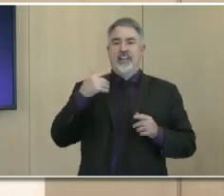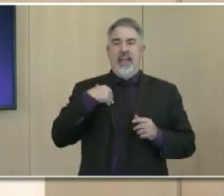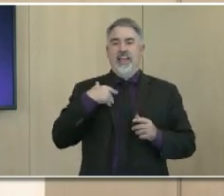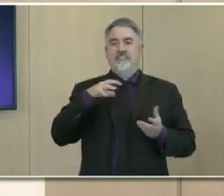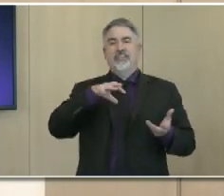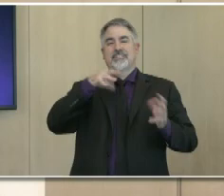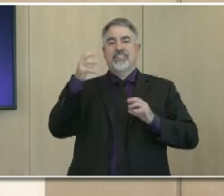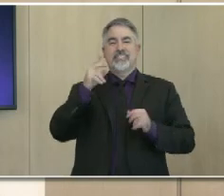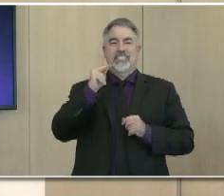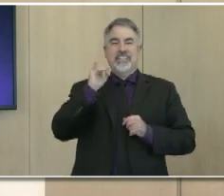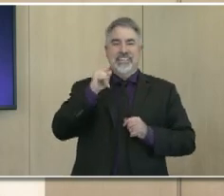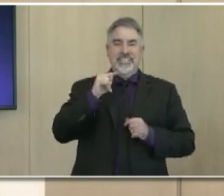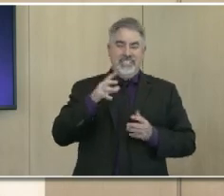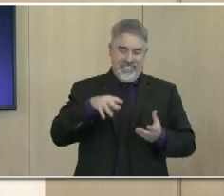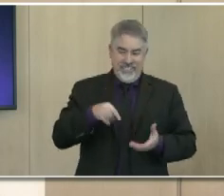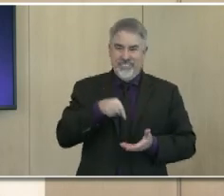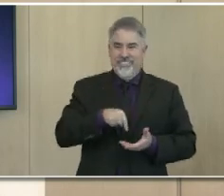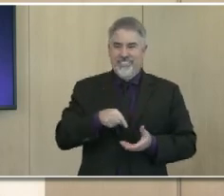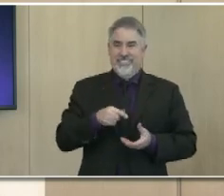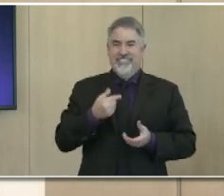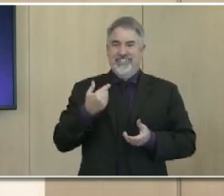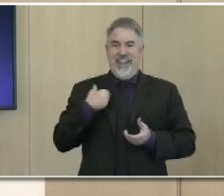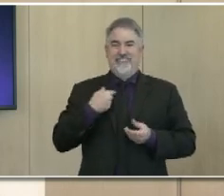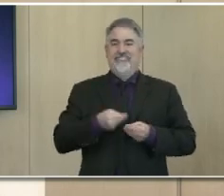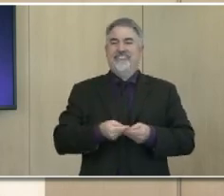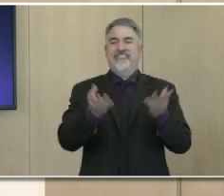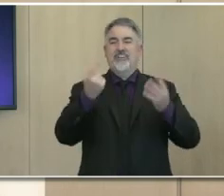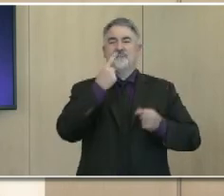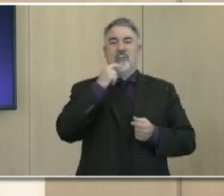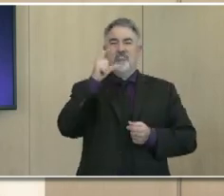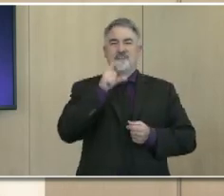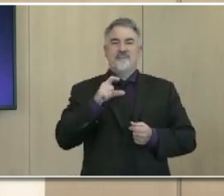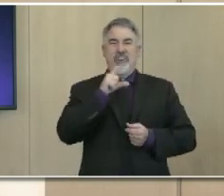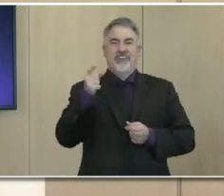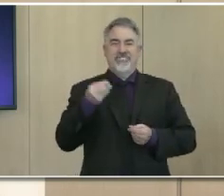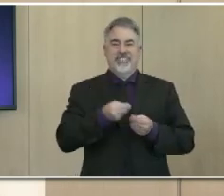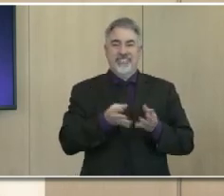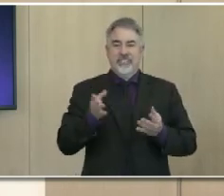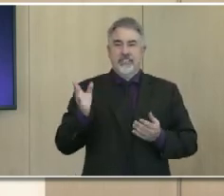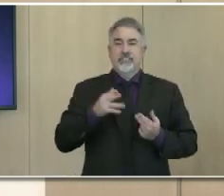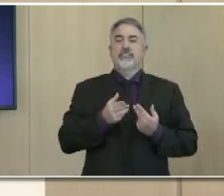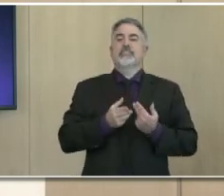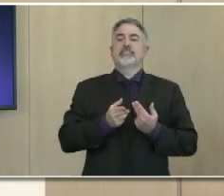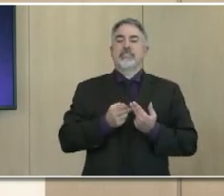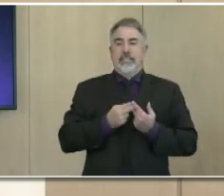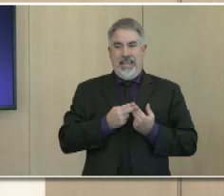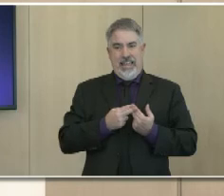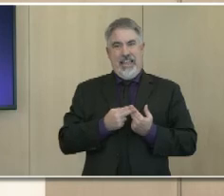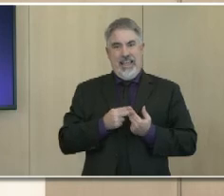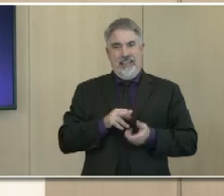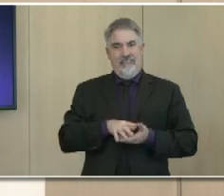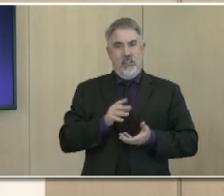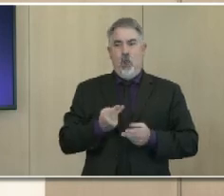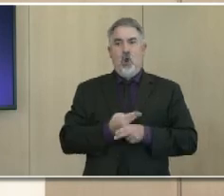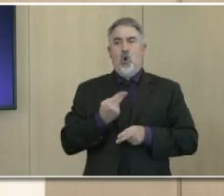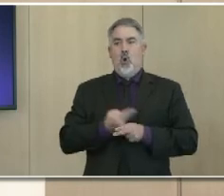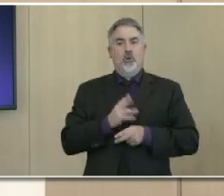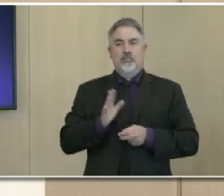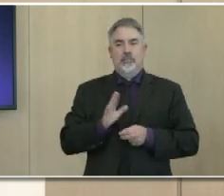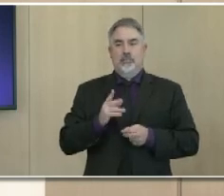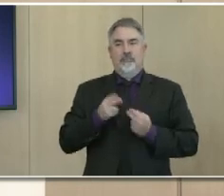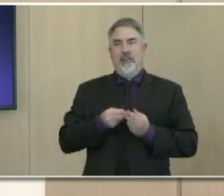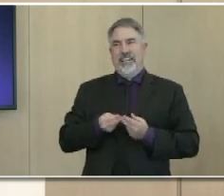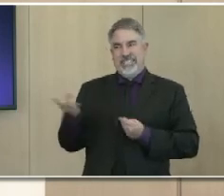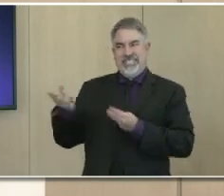of years ago from the American Red Cross. These are what we want to save for the public health workers and the first